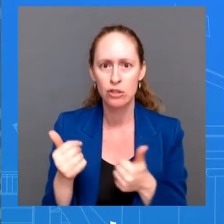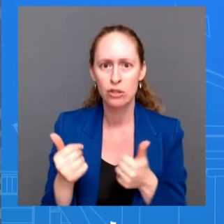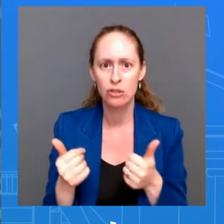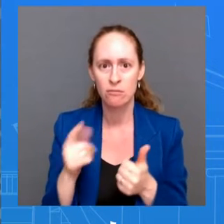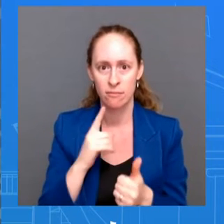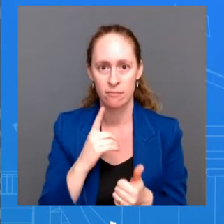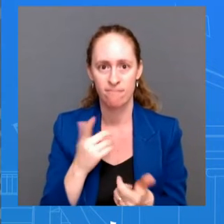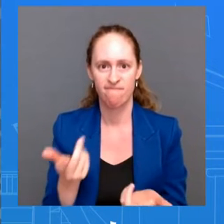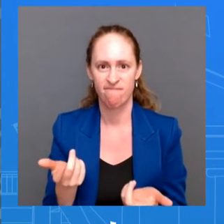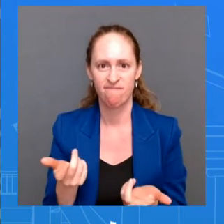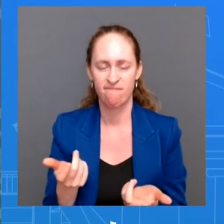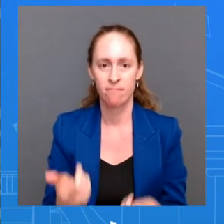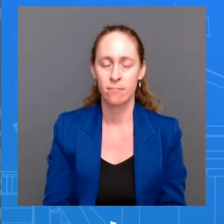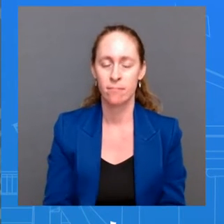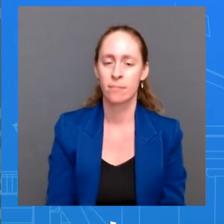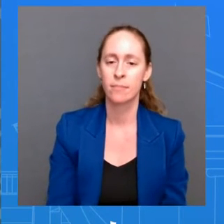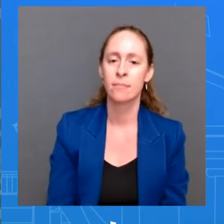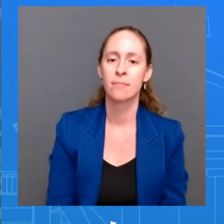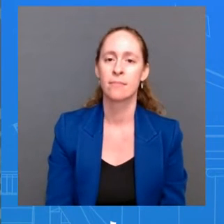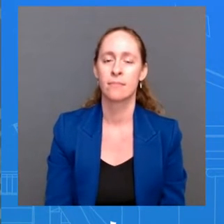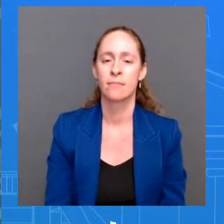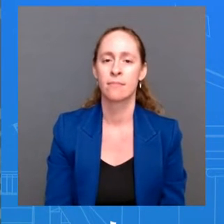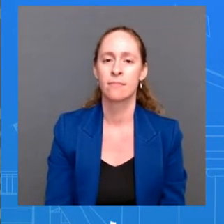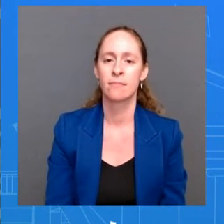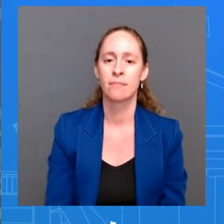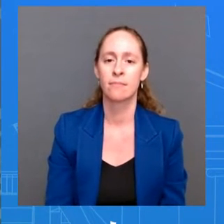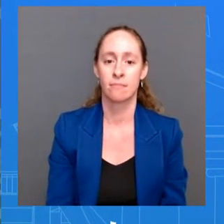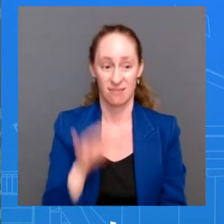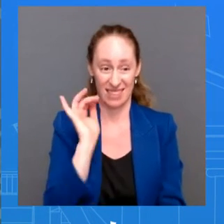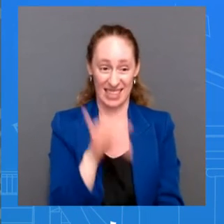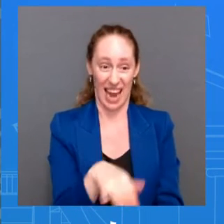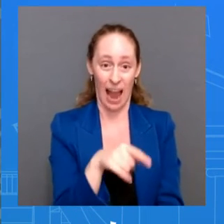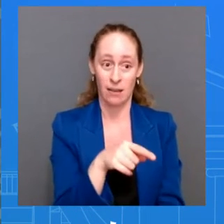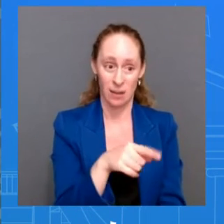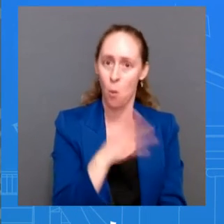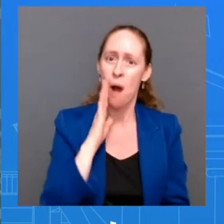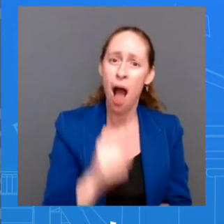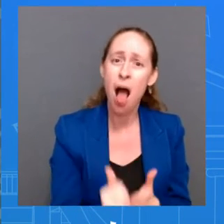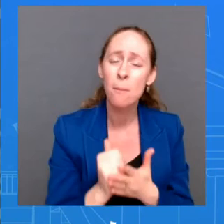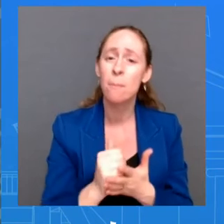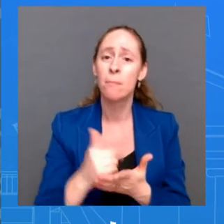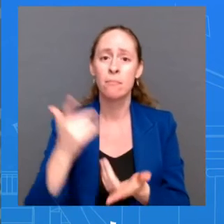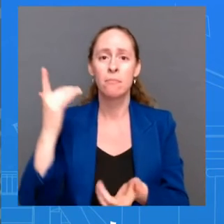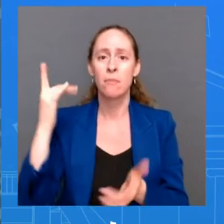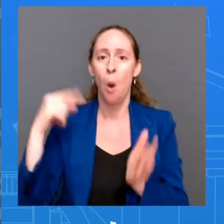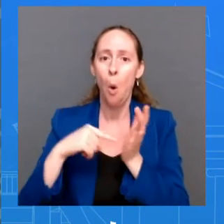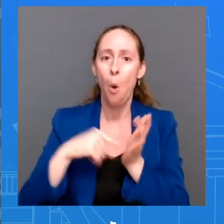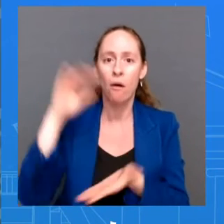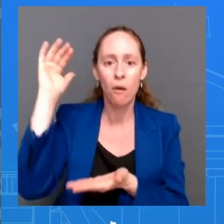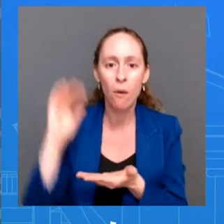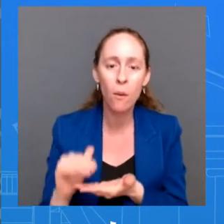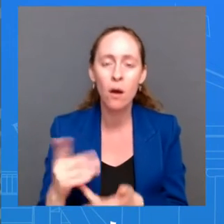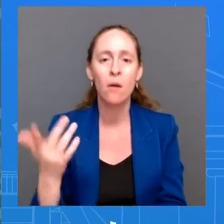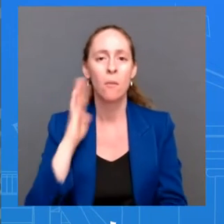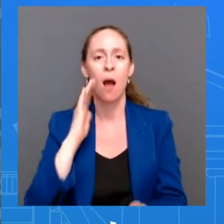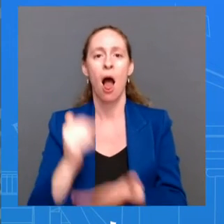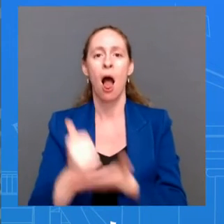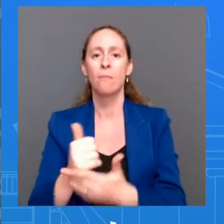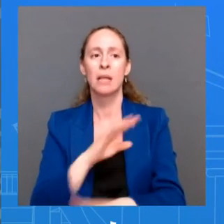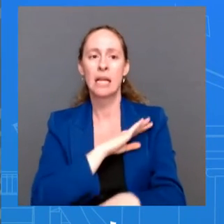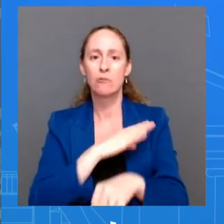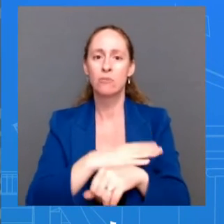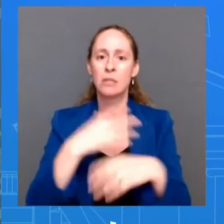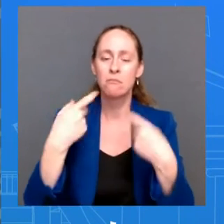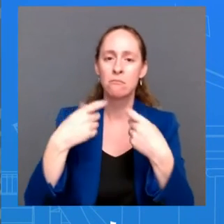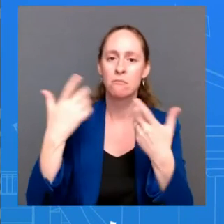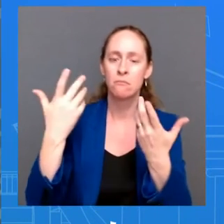continuing to decrease the deficit. All are things that Democrats care about. This is a big deal. This is a historic piece of legislation. And to